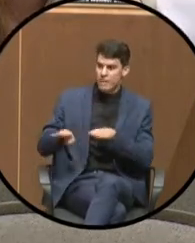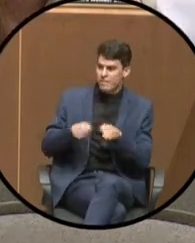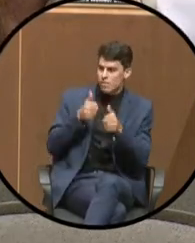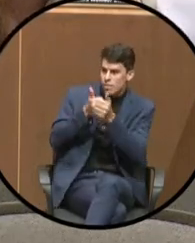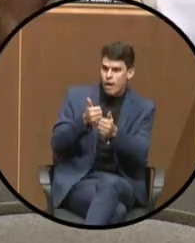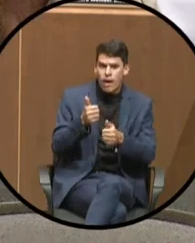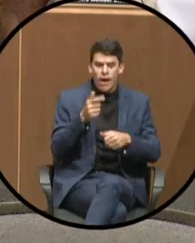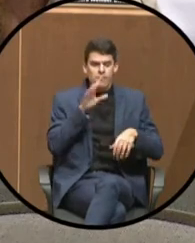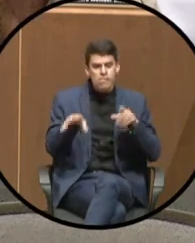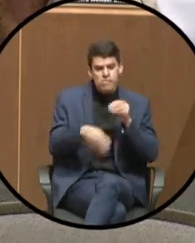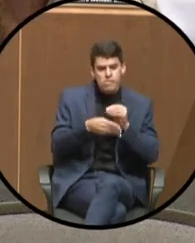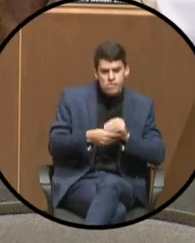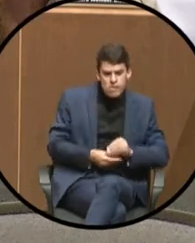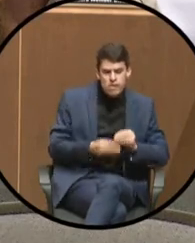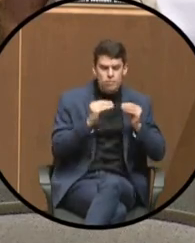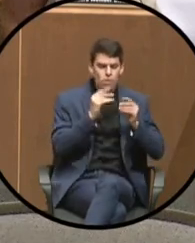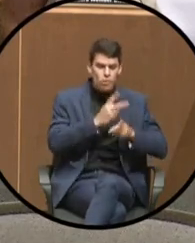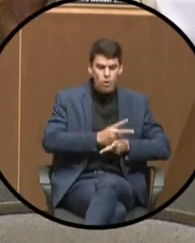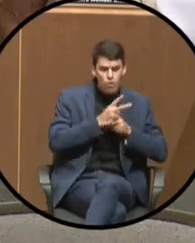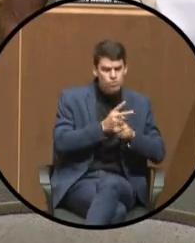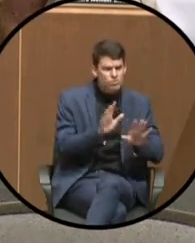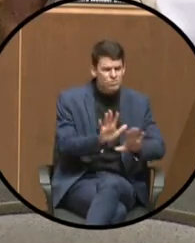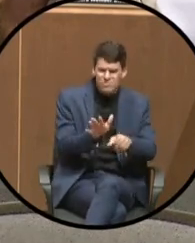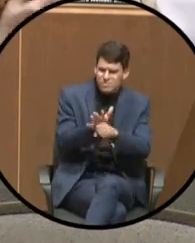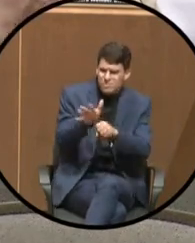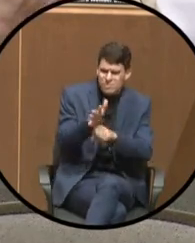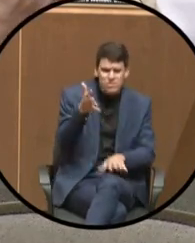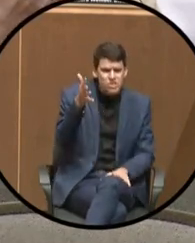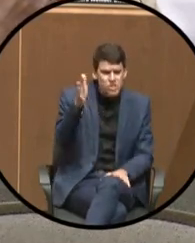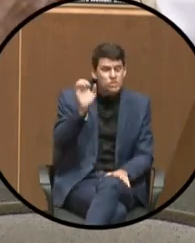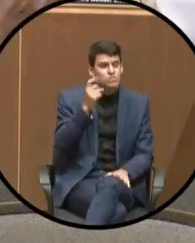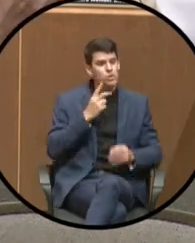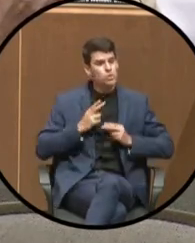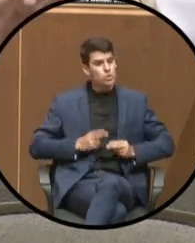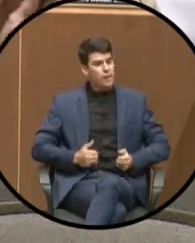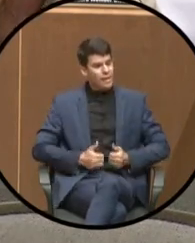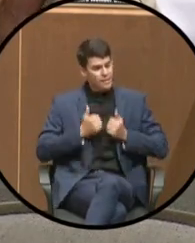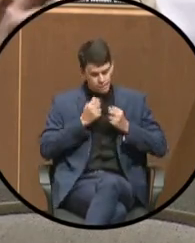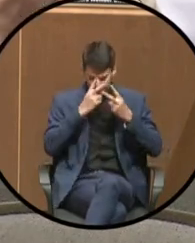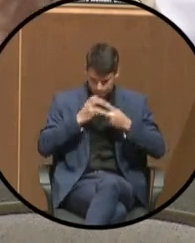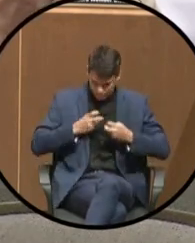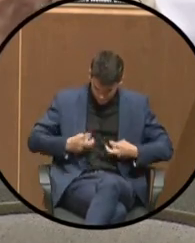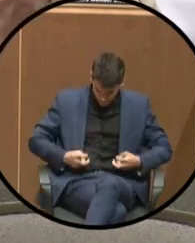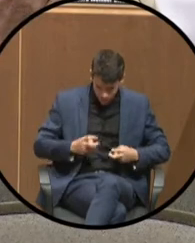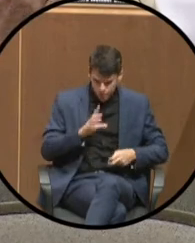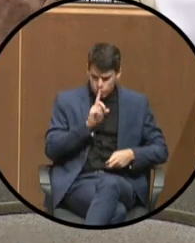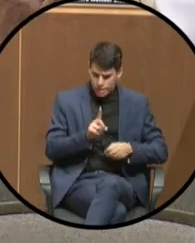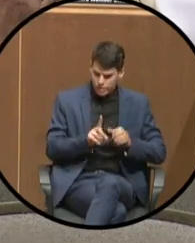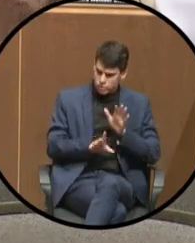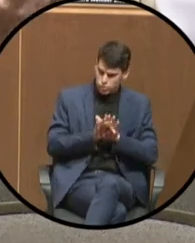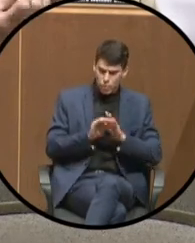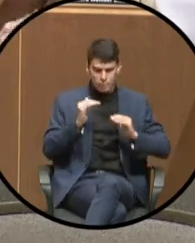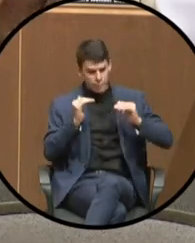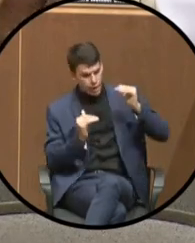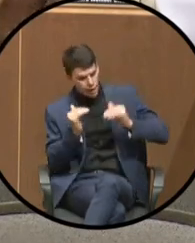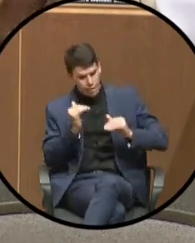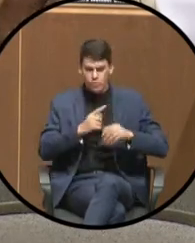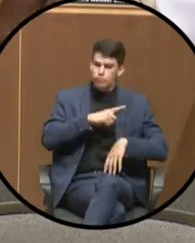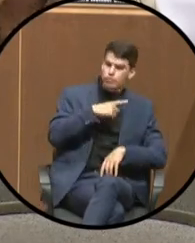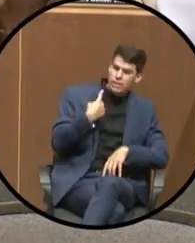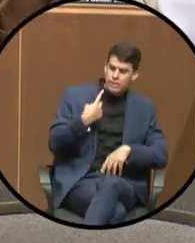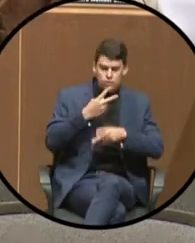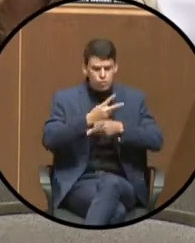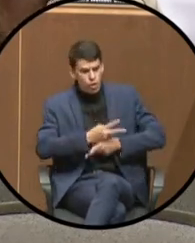added verbiage erring on the side of caution. Enough already. Human life is about self-assessment and a chosen balance of risk and caution,